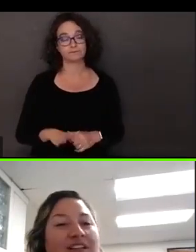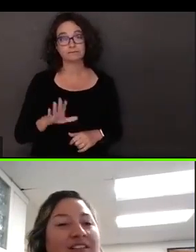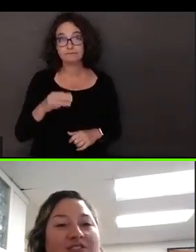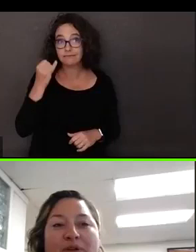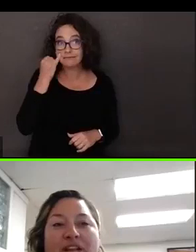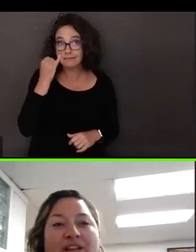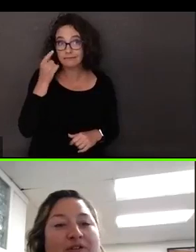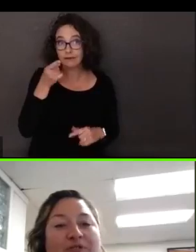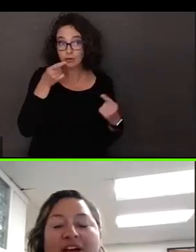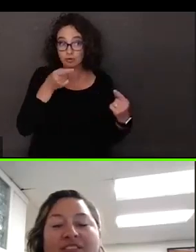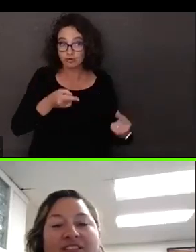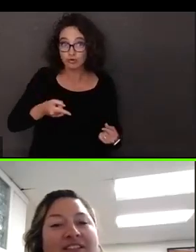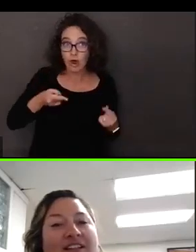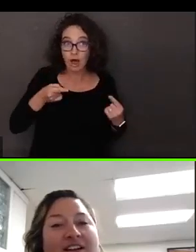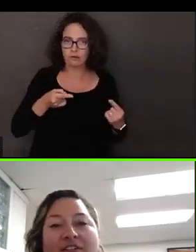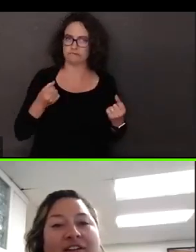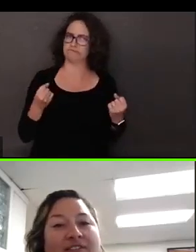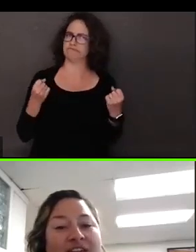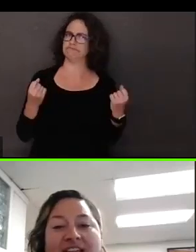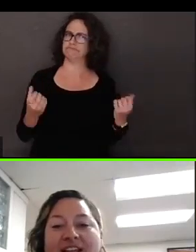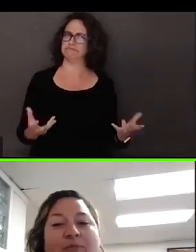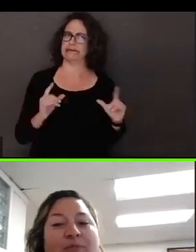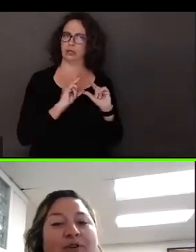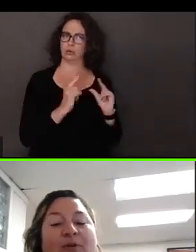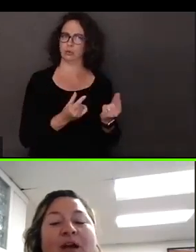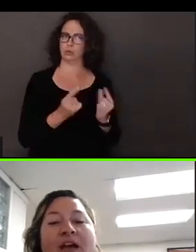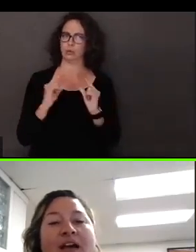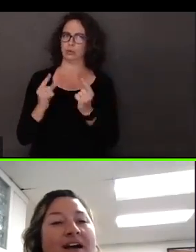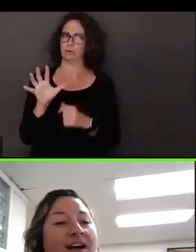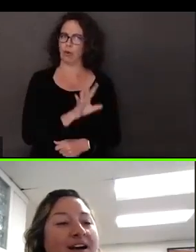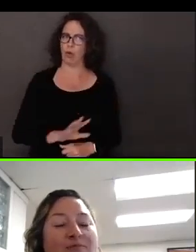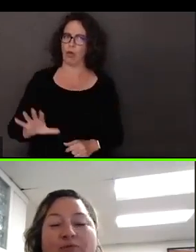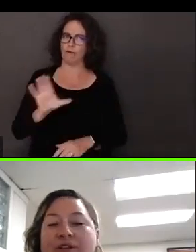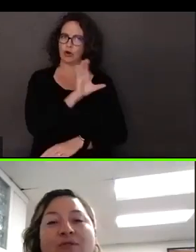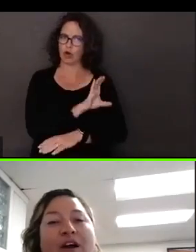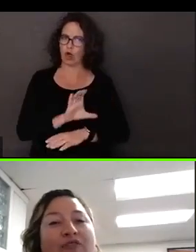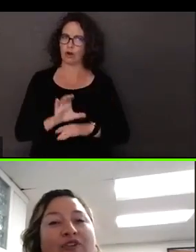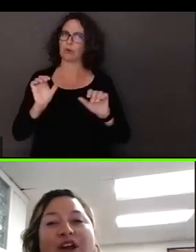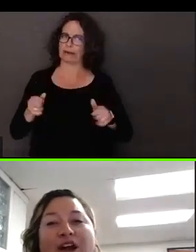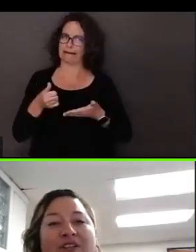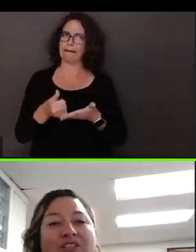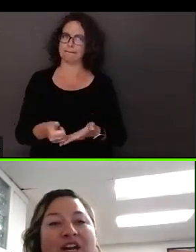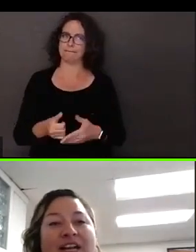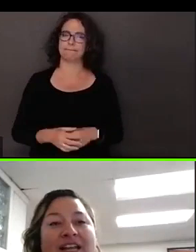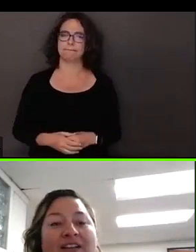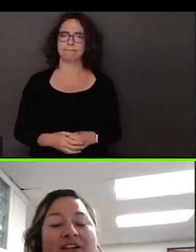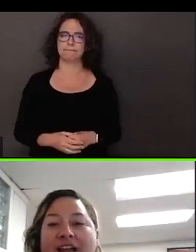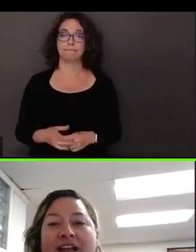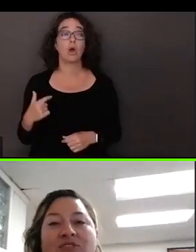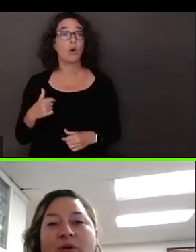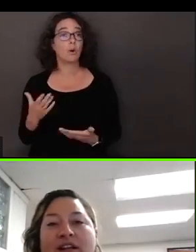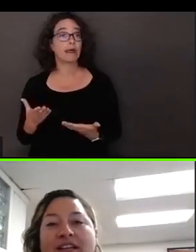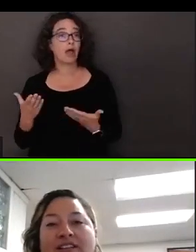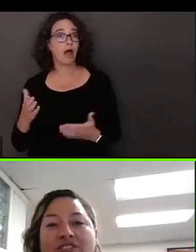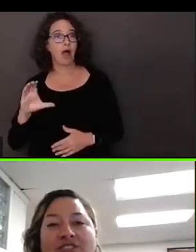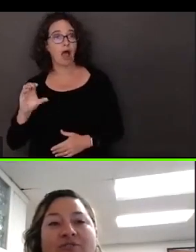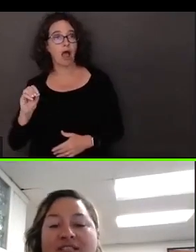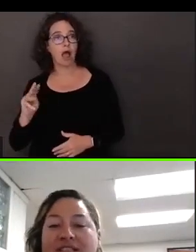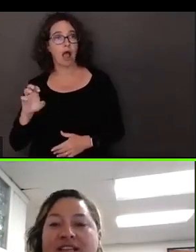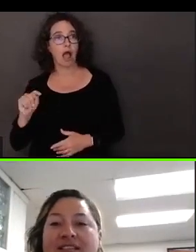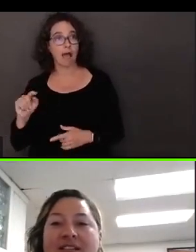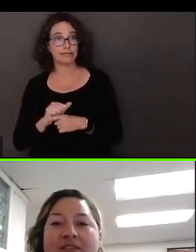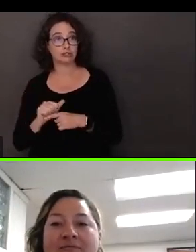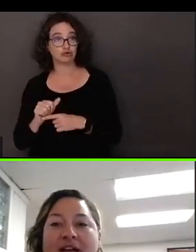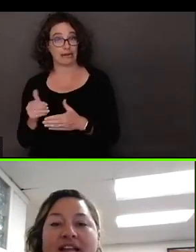are struggling, there's many groups throughout the state of Colorado, they can help you. We do offer a comet training. Our next one is